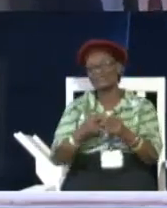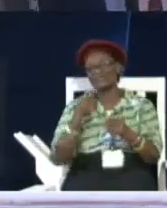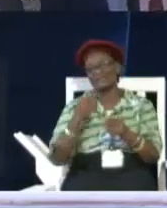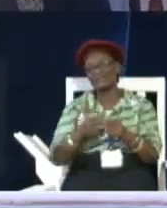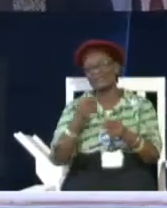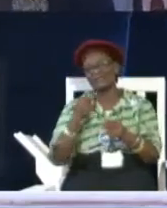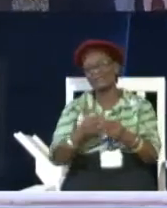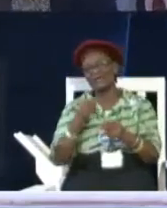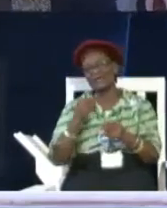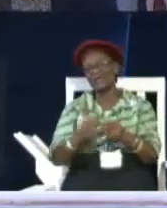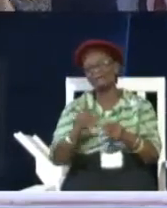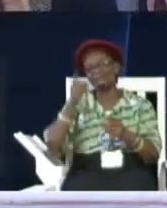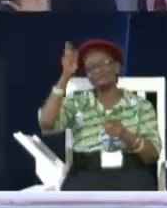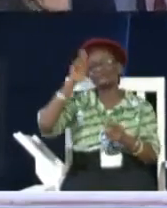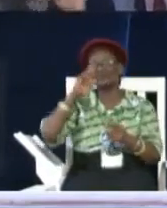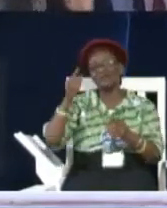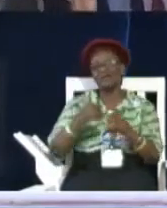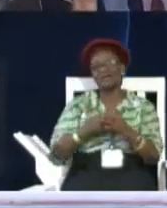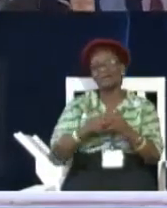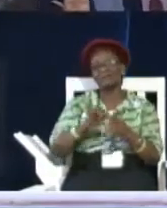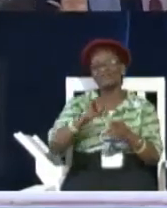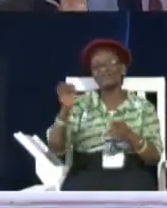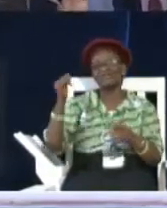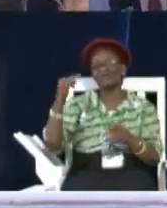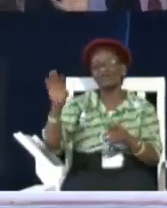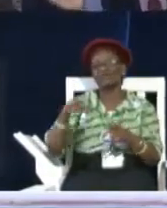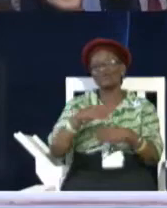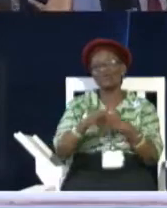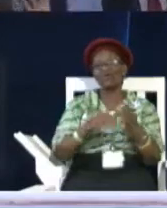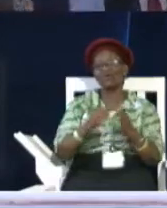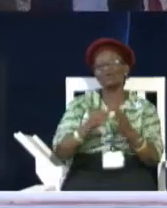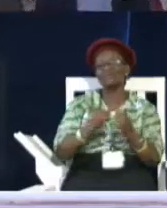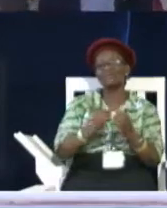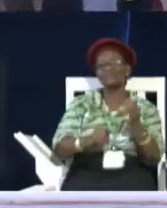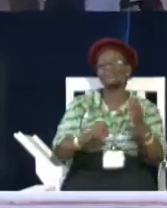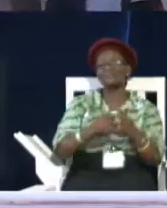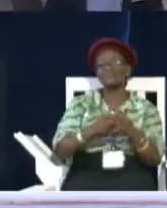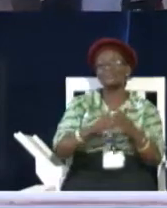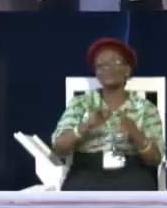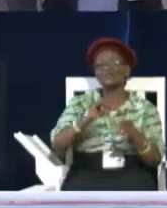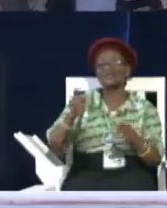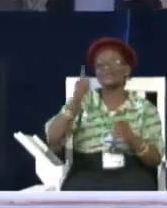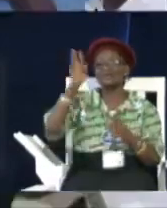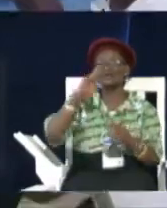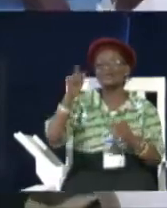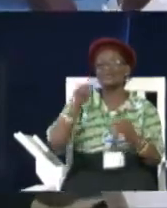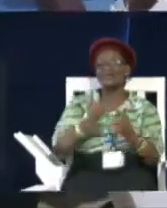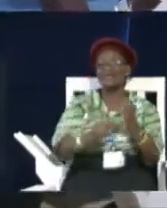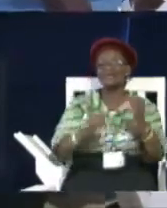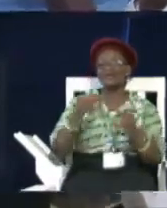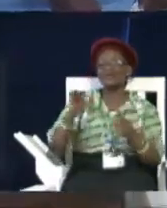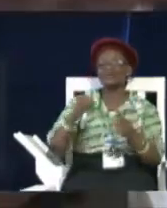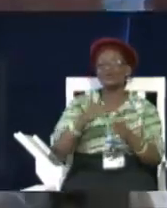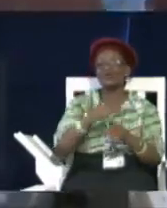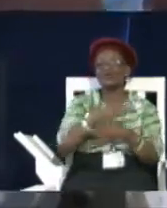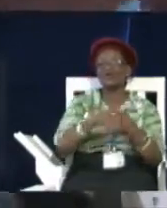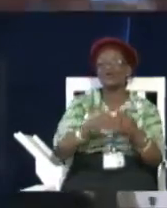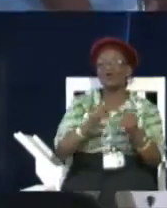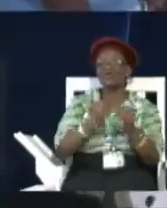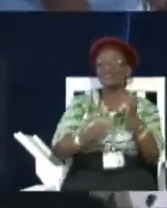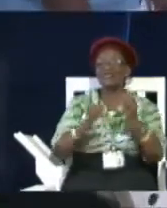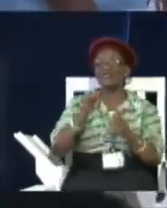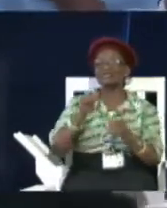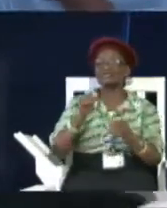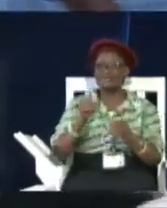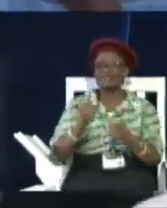You are the beginning of all beginnings. You are the end of all endings. Blessed be your holy name.